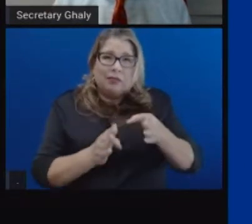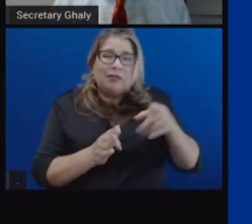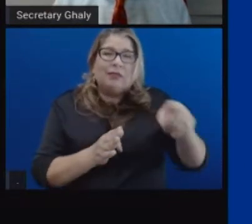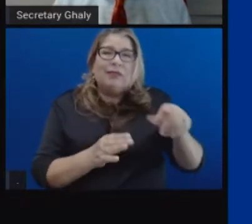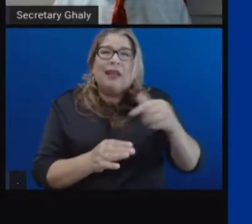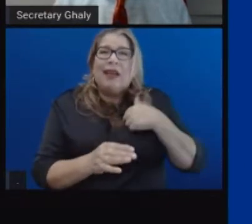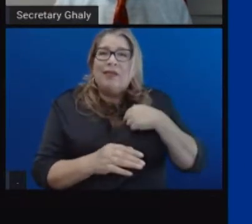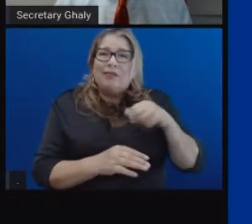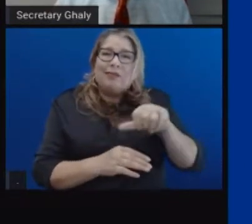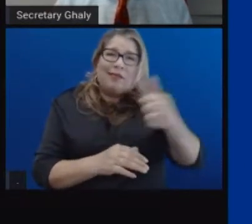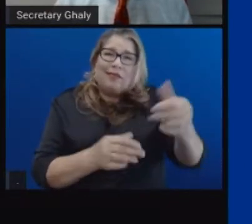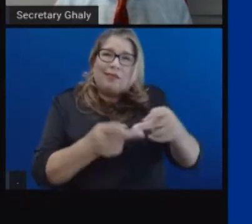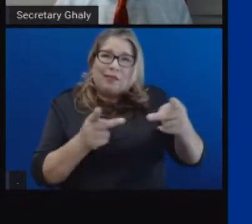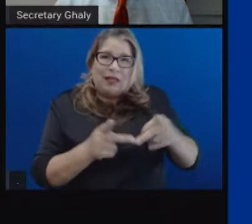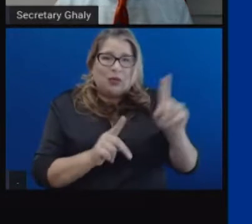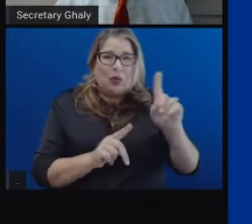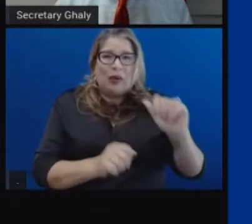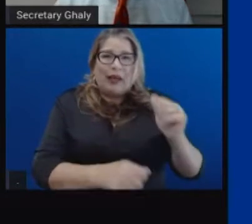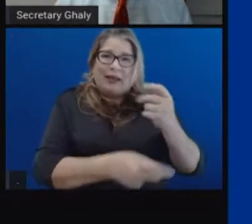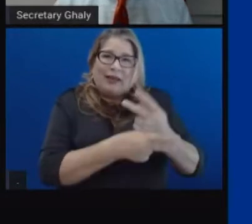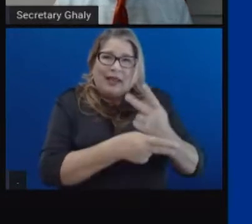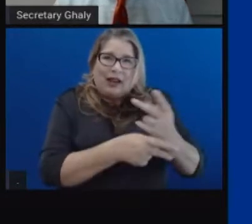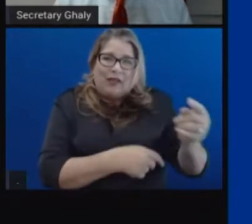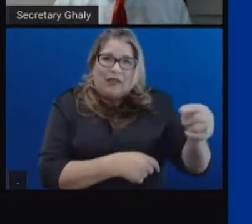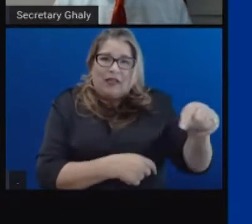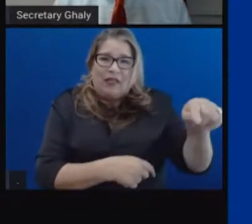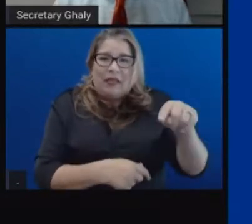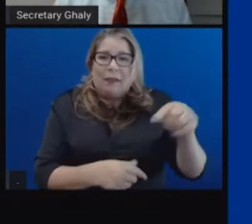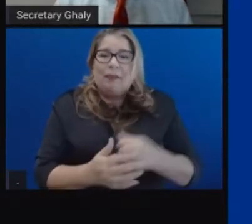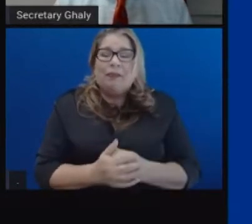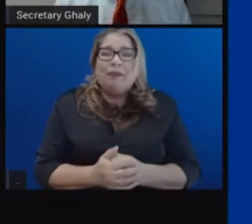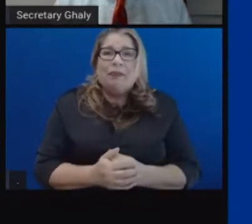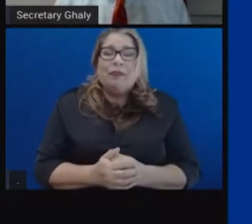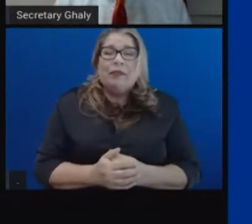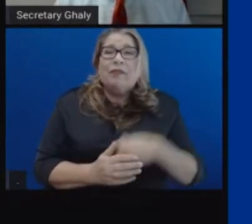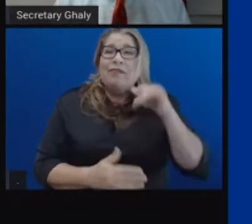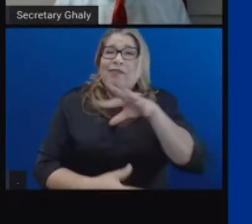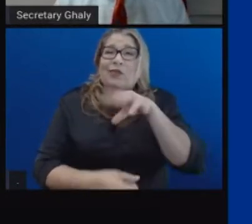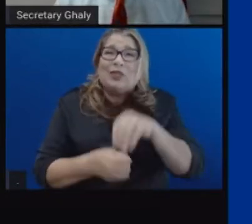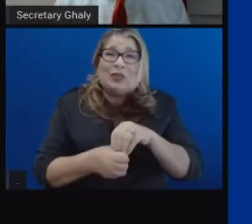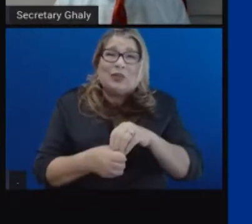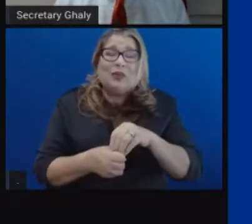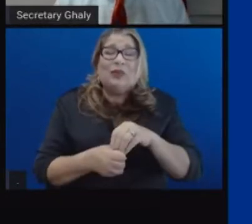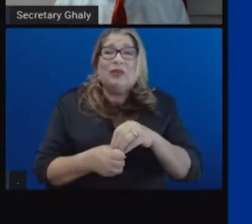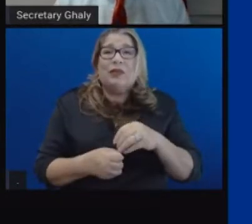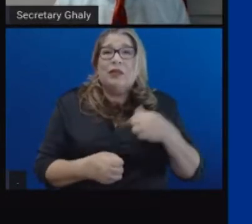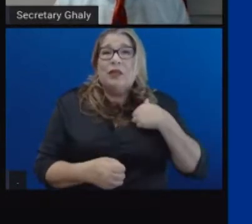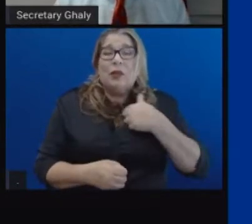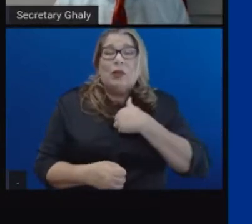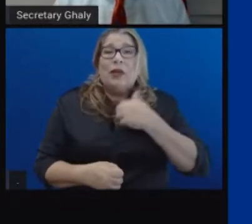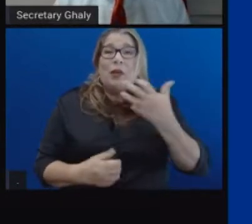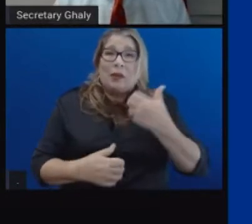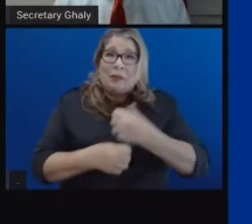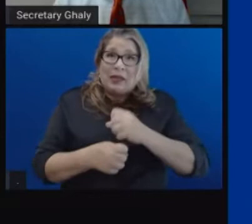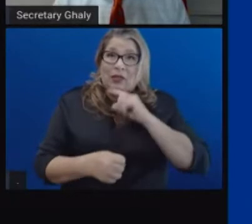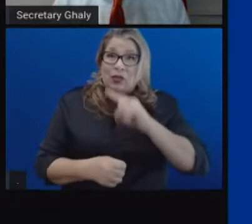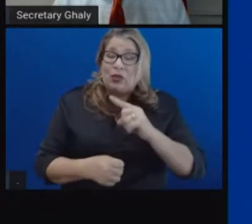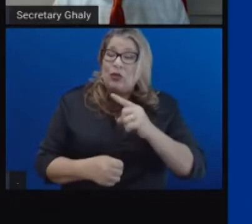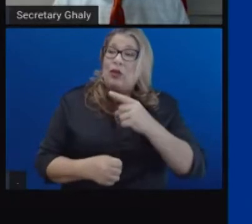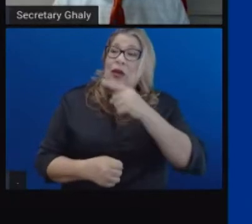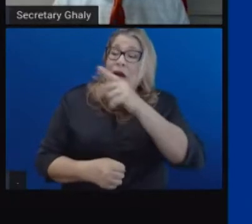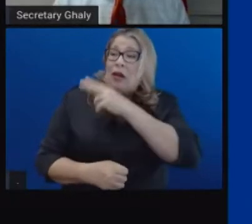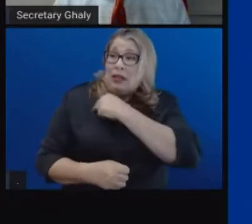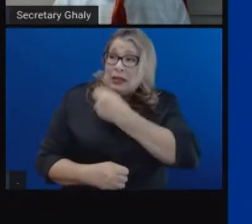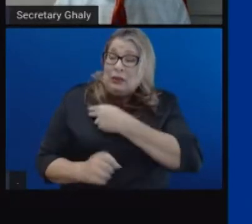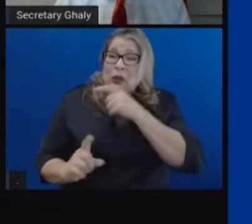facilities as we had set up early in the pandemic, but it also includes building more capacity in existing hospitals, some